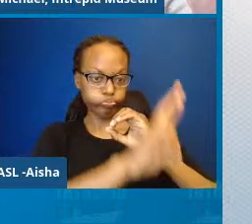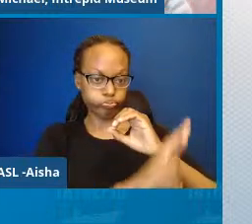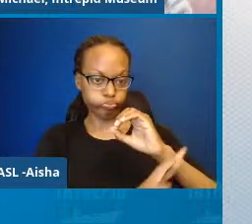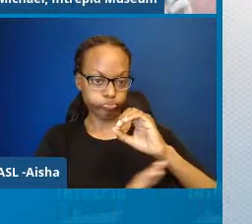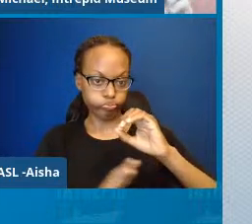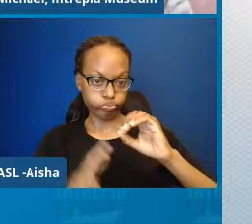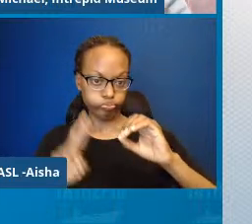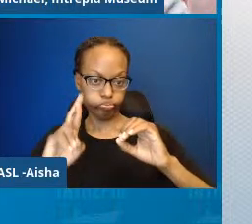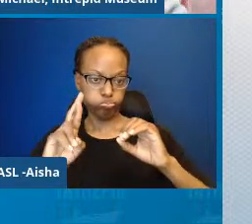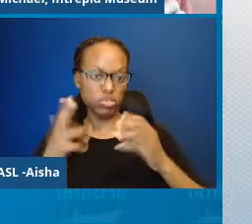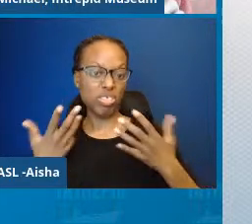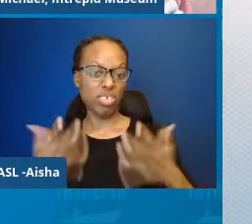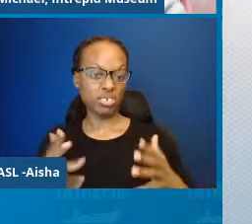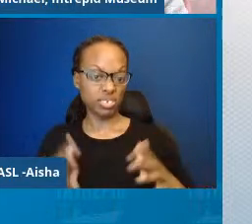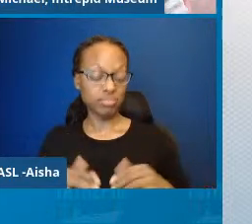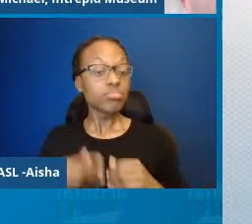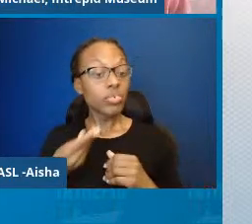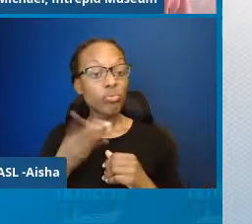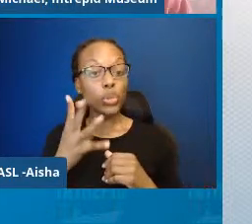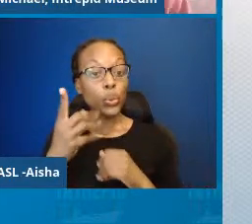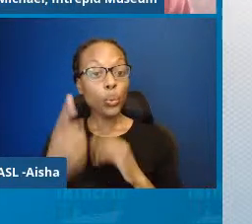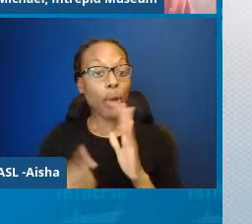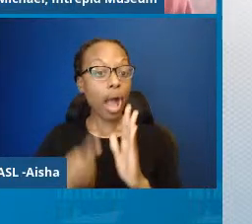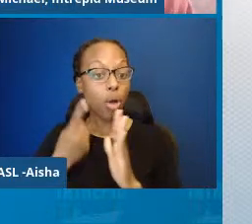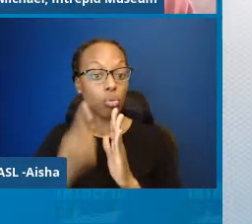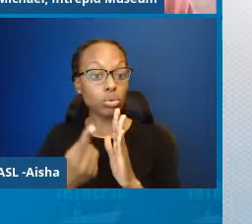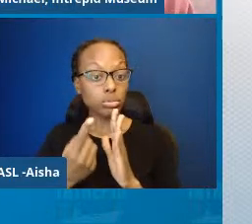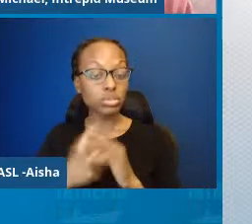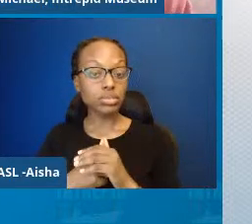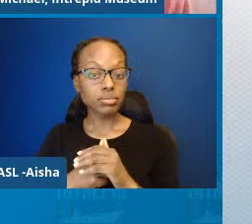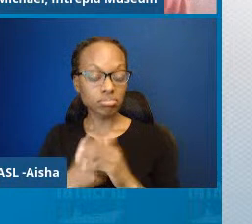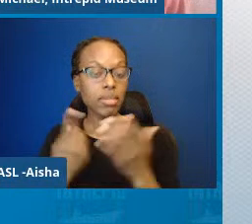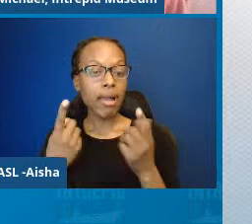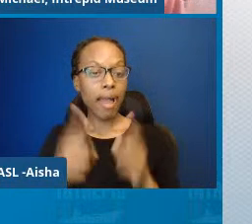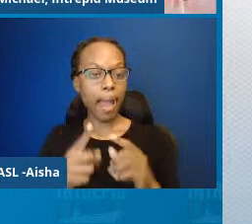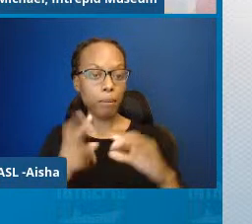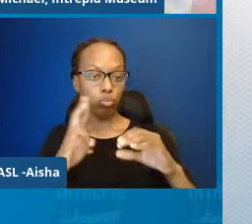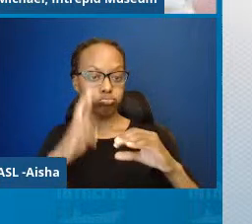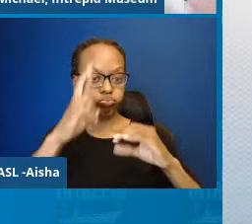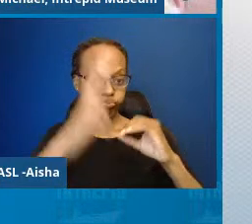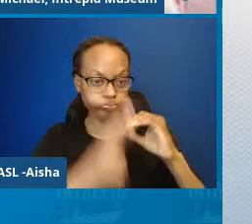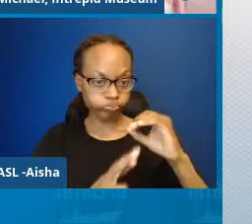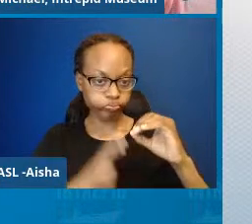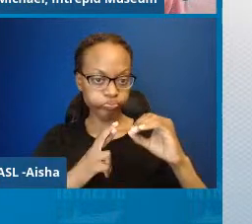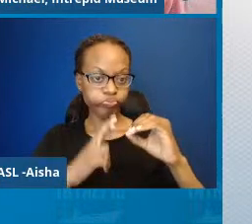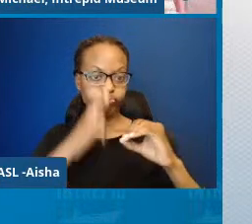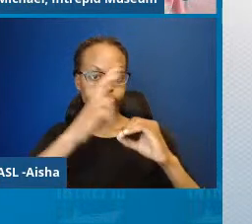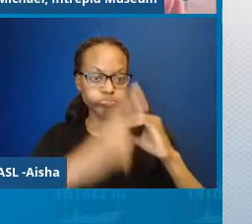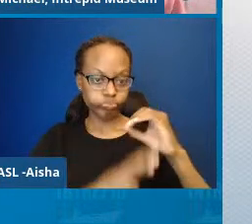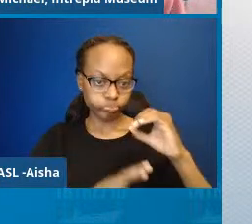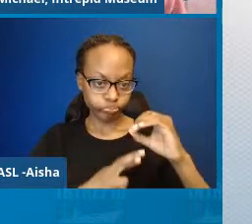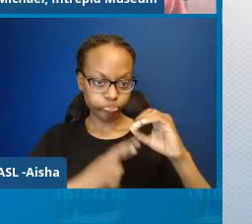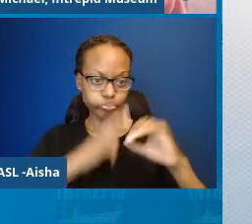gone for a few hours. He completed 3 orbits. And upon